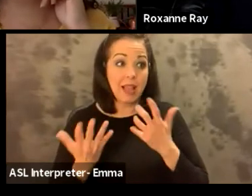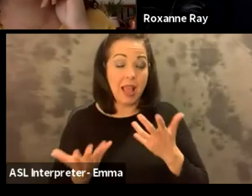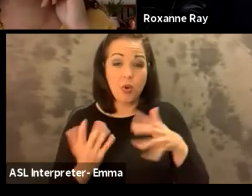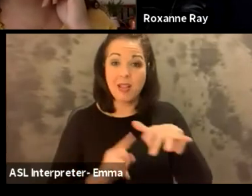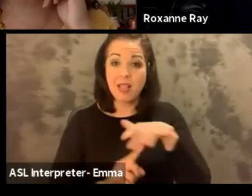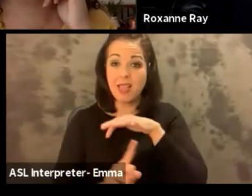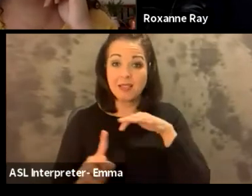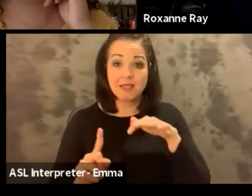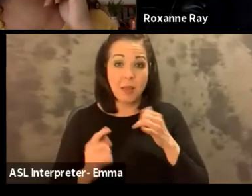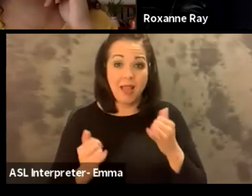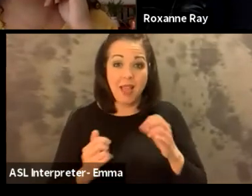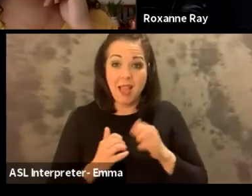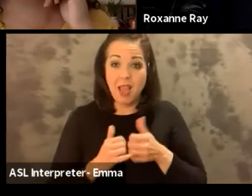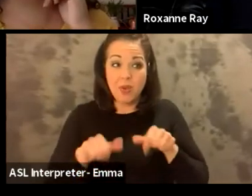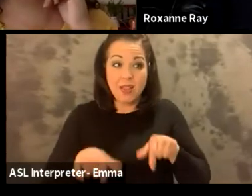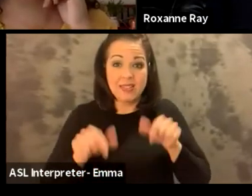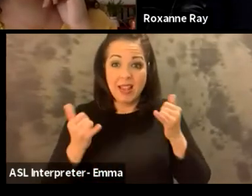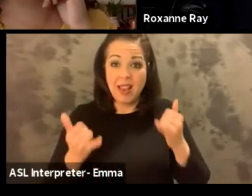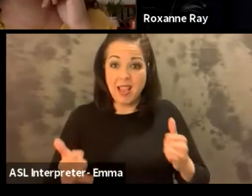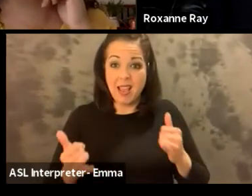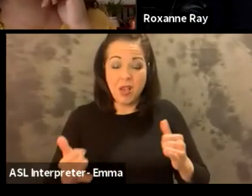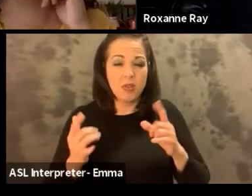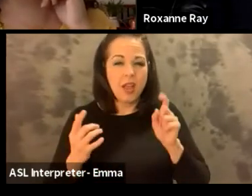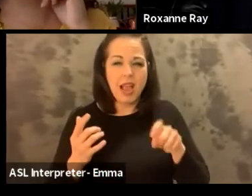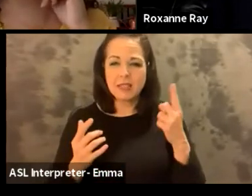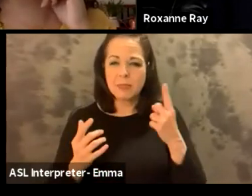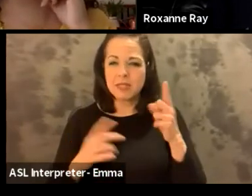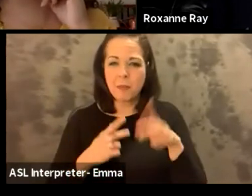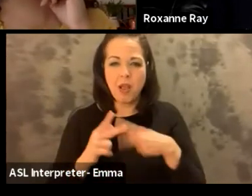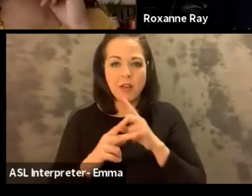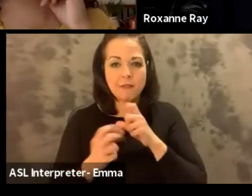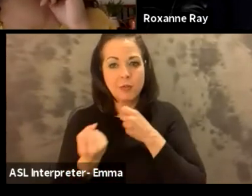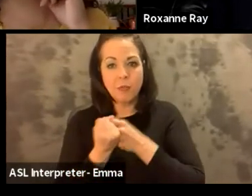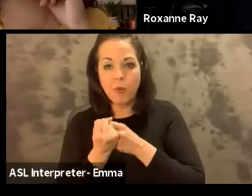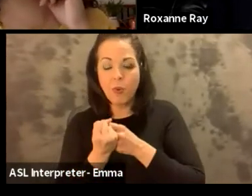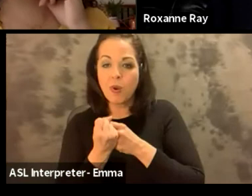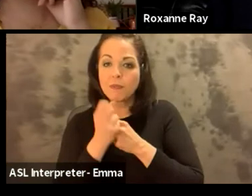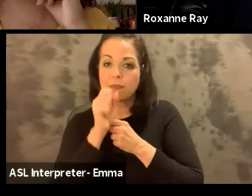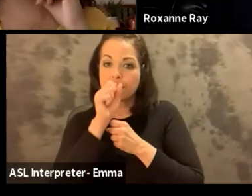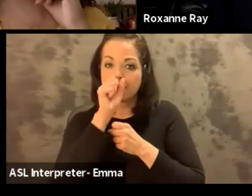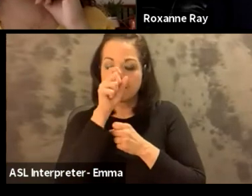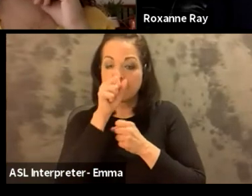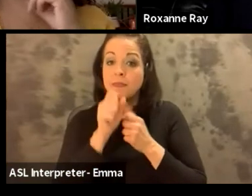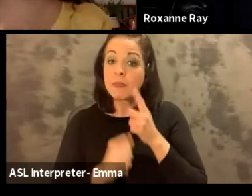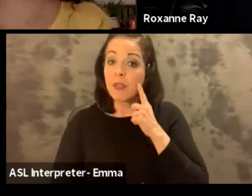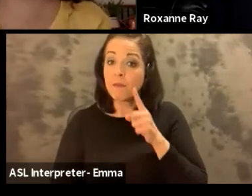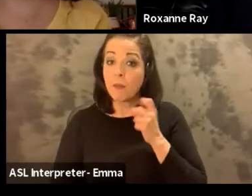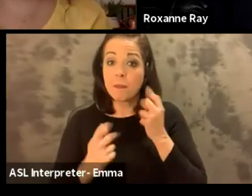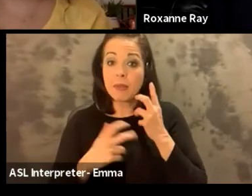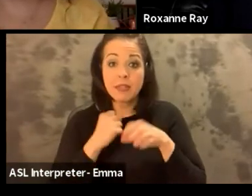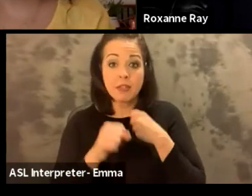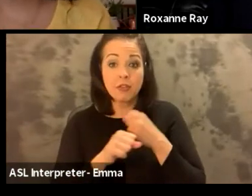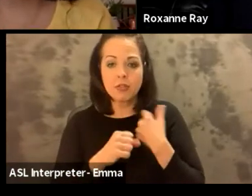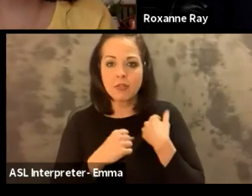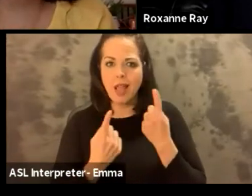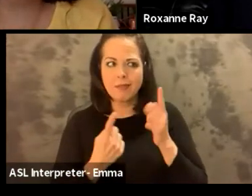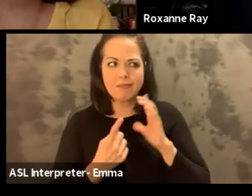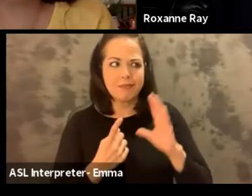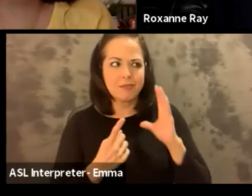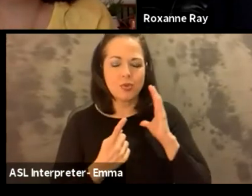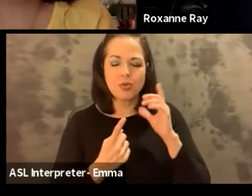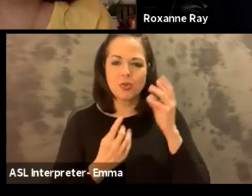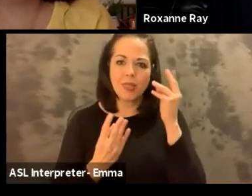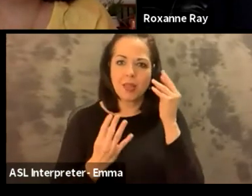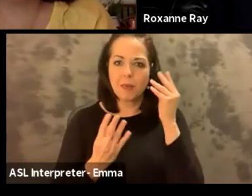be some kind of support. And I, for years, I used to shop around the idea of like